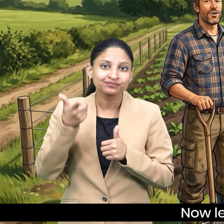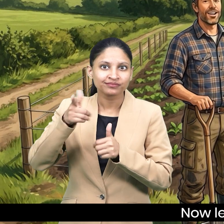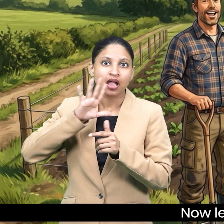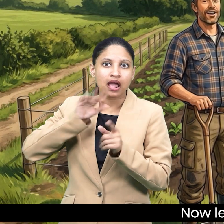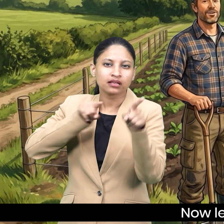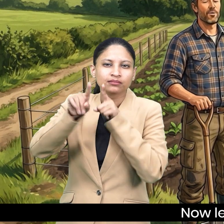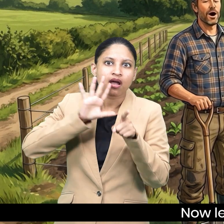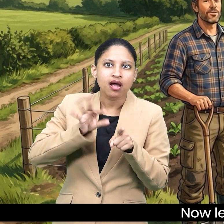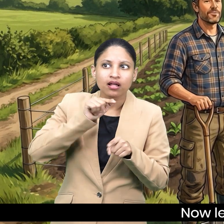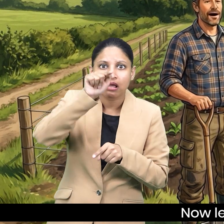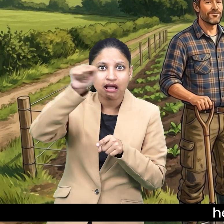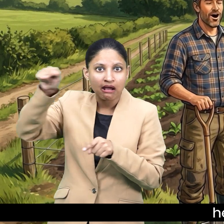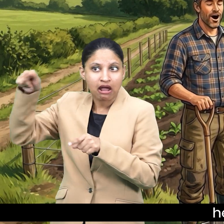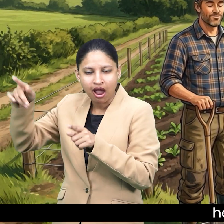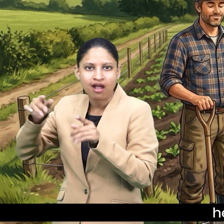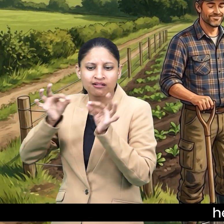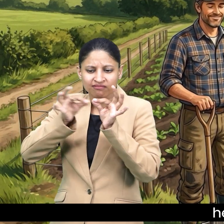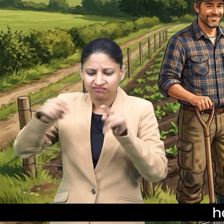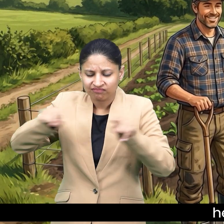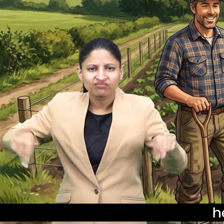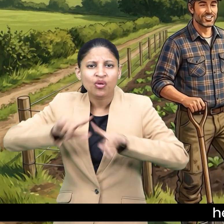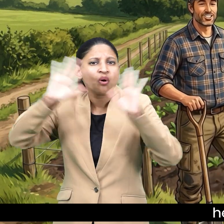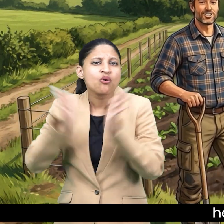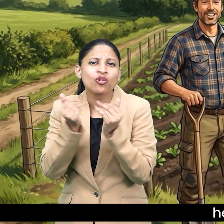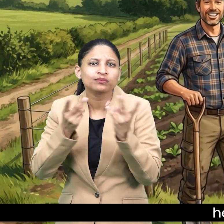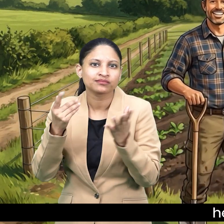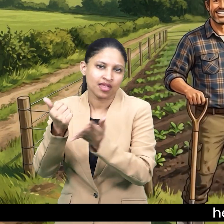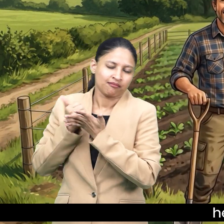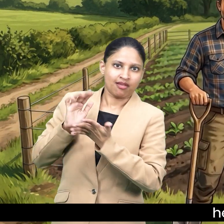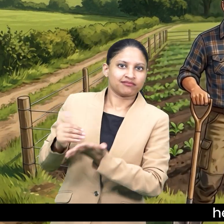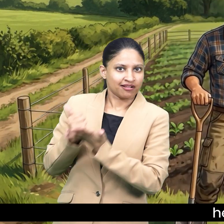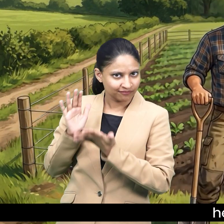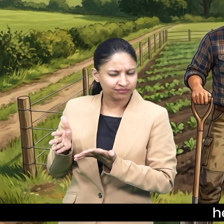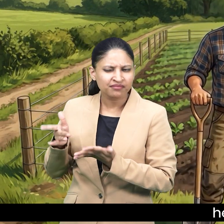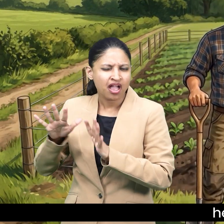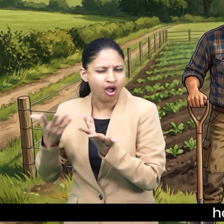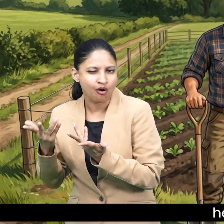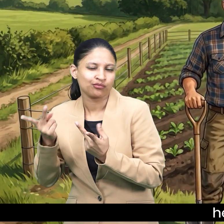Now let's see how perimeter helps us in real life.